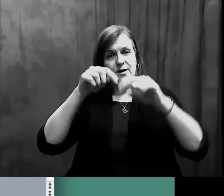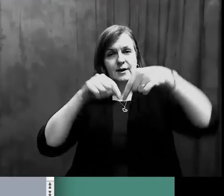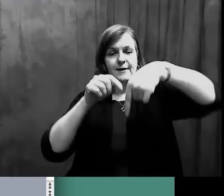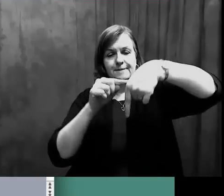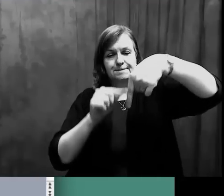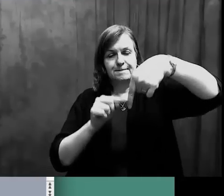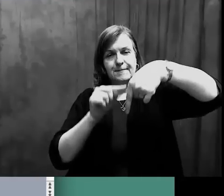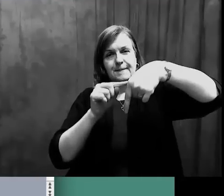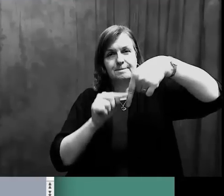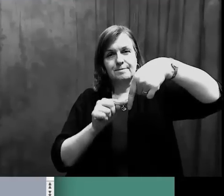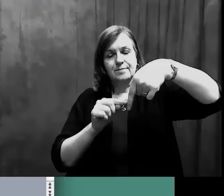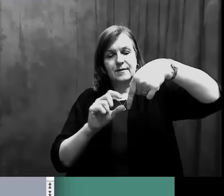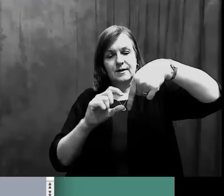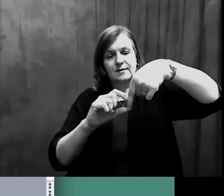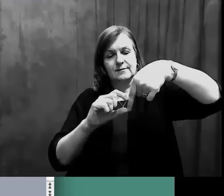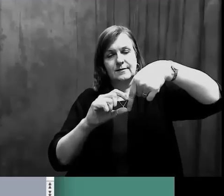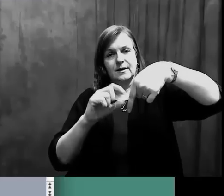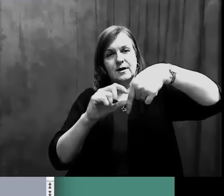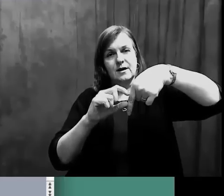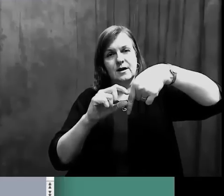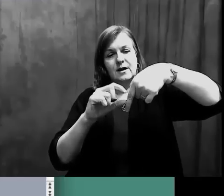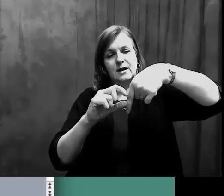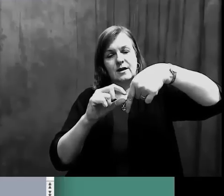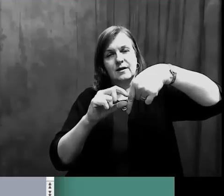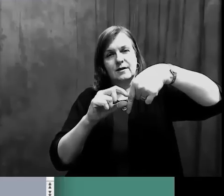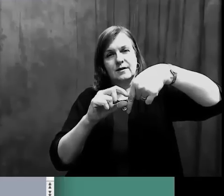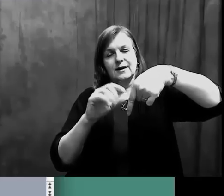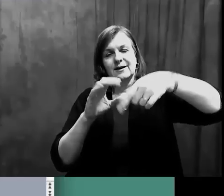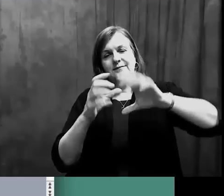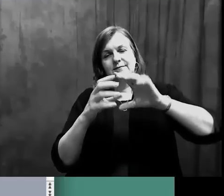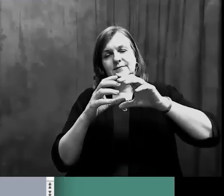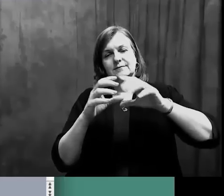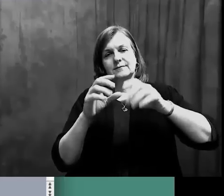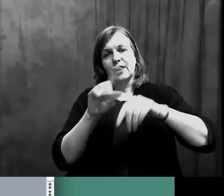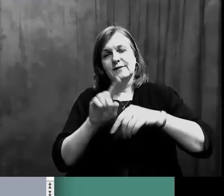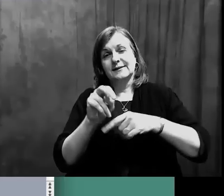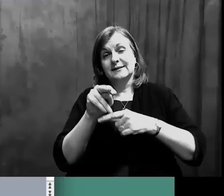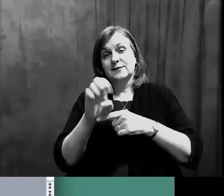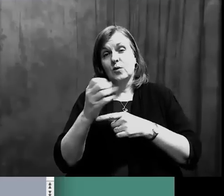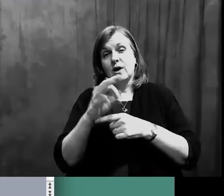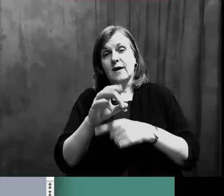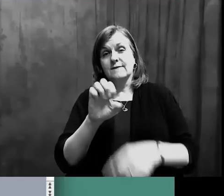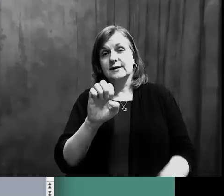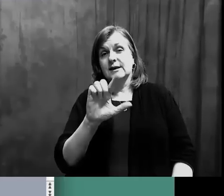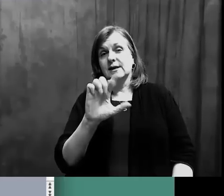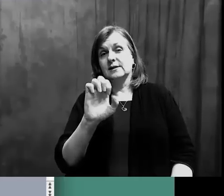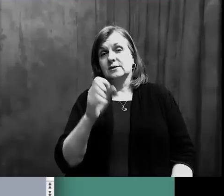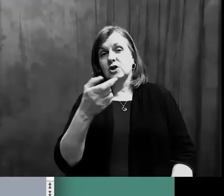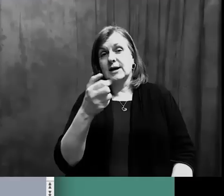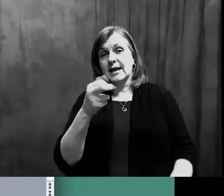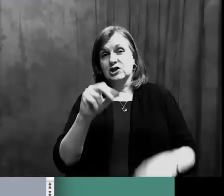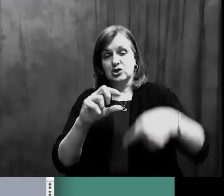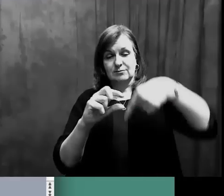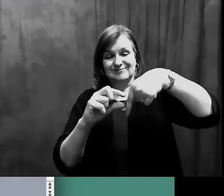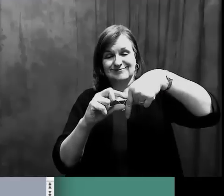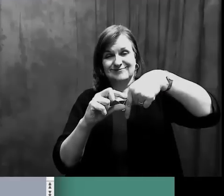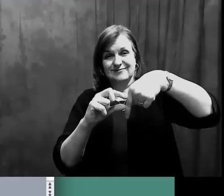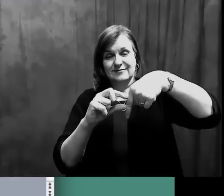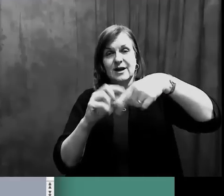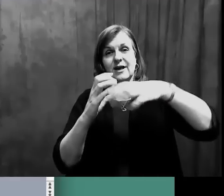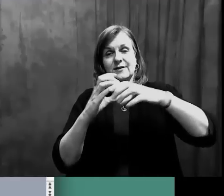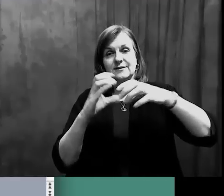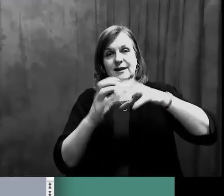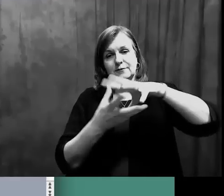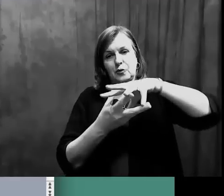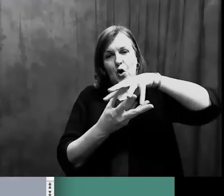particularly in the roots with the zone of elongation, the cells divide very, very quickly,